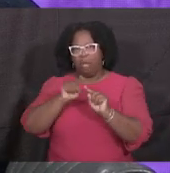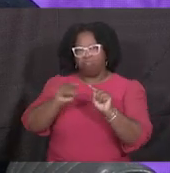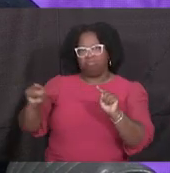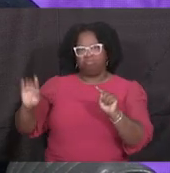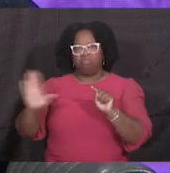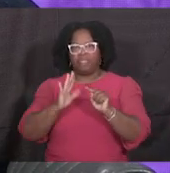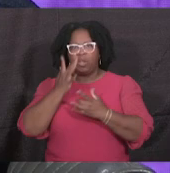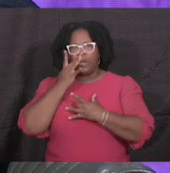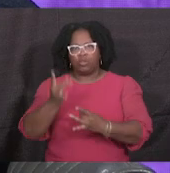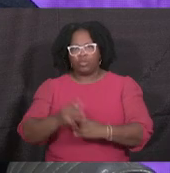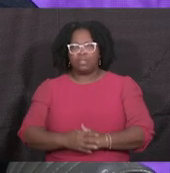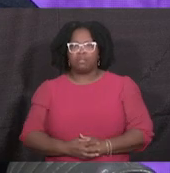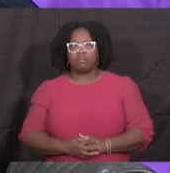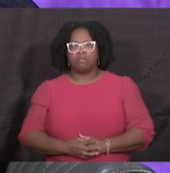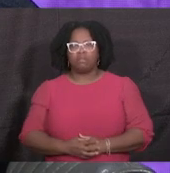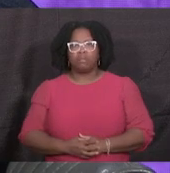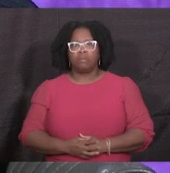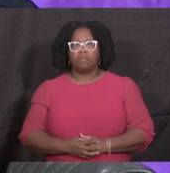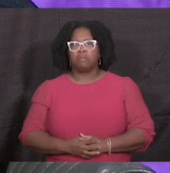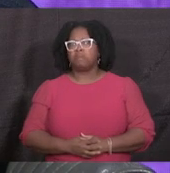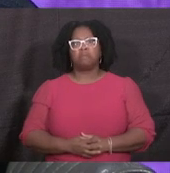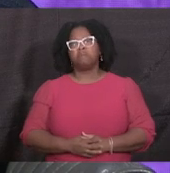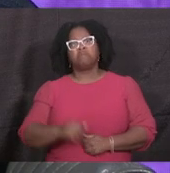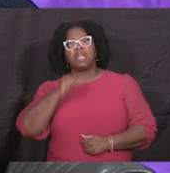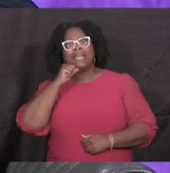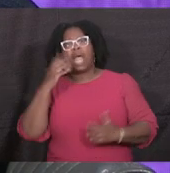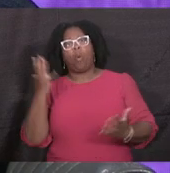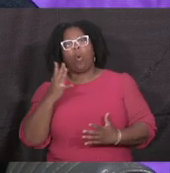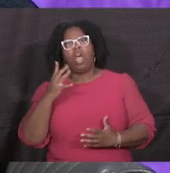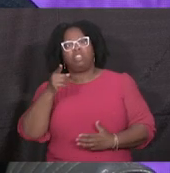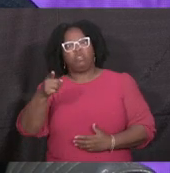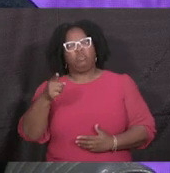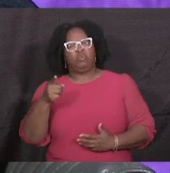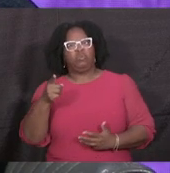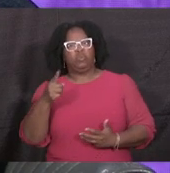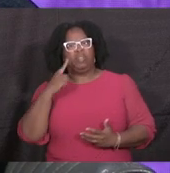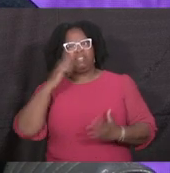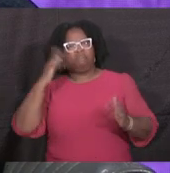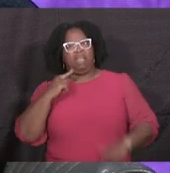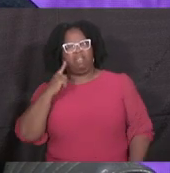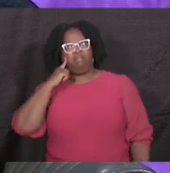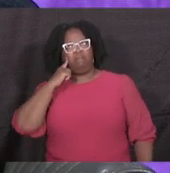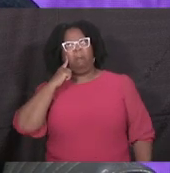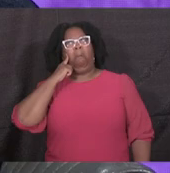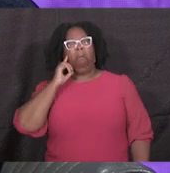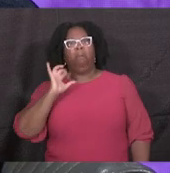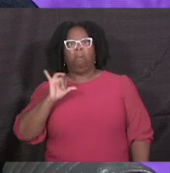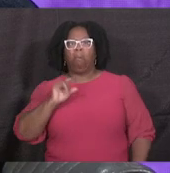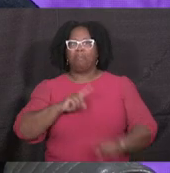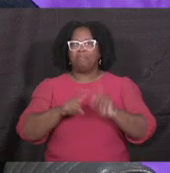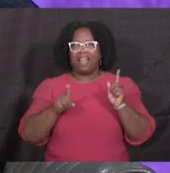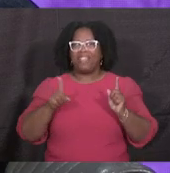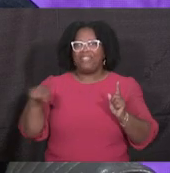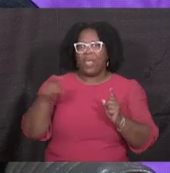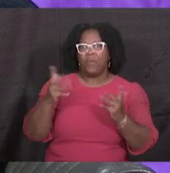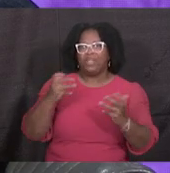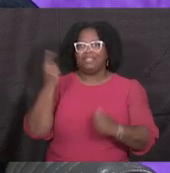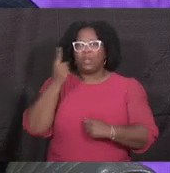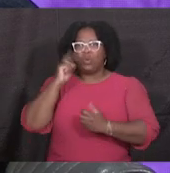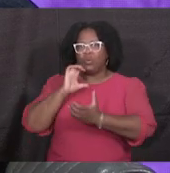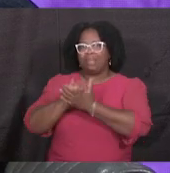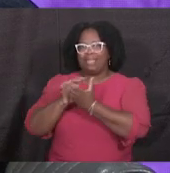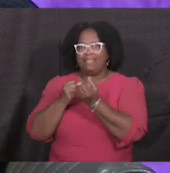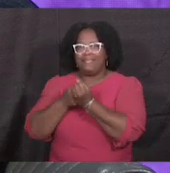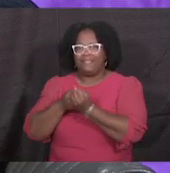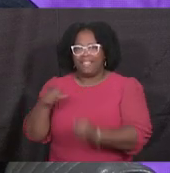in. And it wasn't always the same thing you might expect, but it was interesting enough that somebody would believe in them. Mm. That was